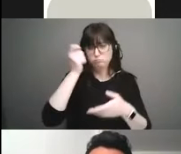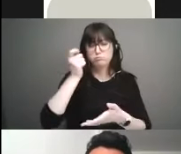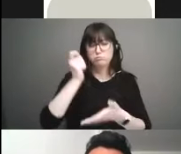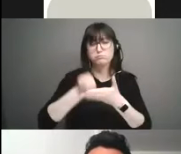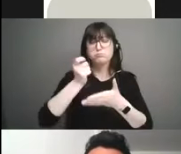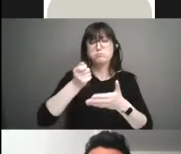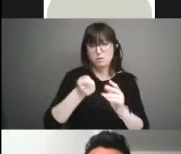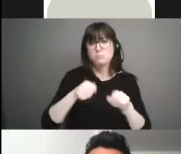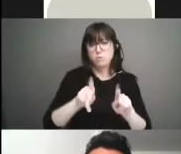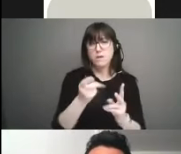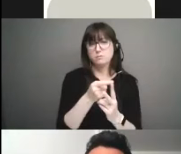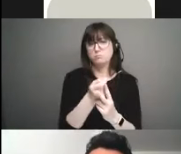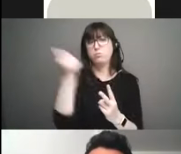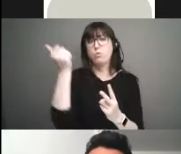the